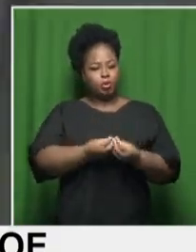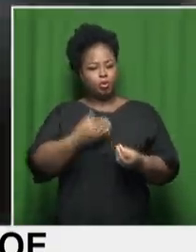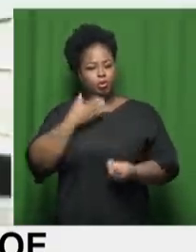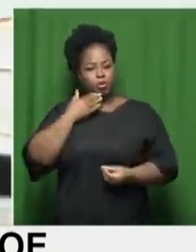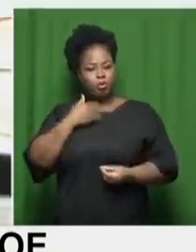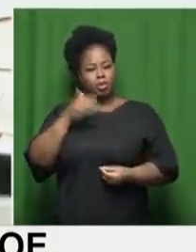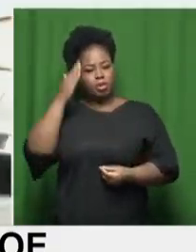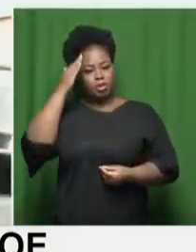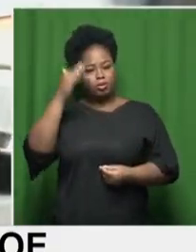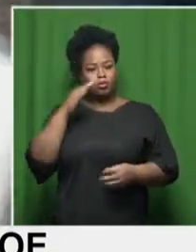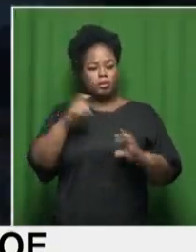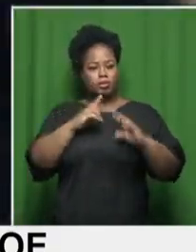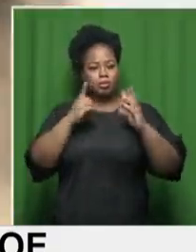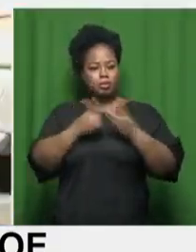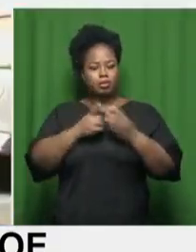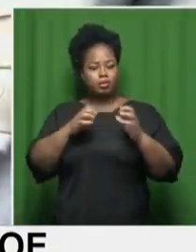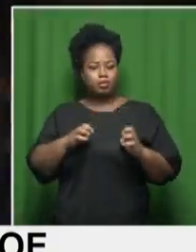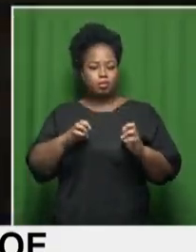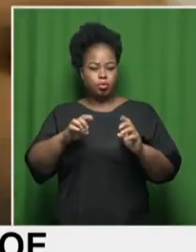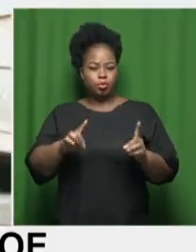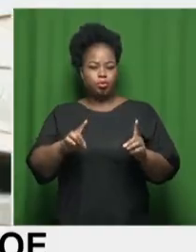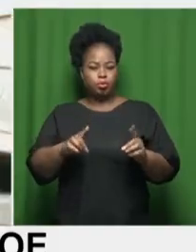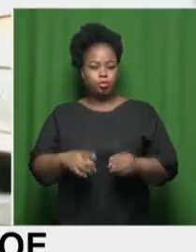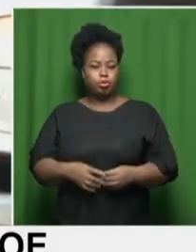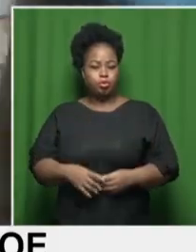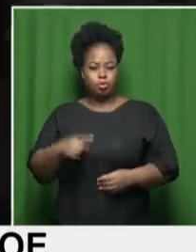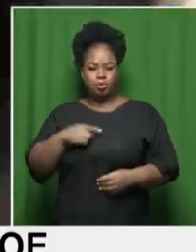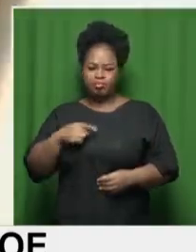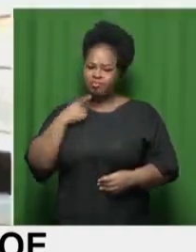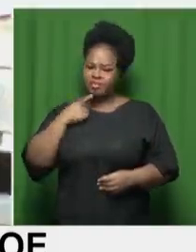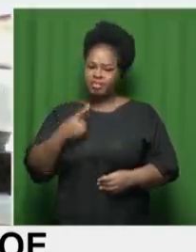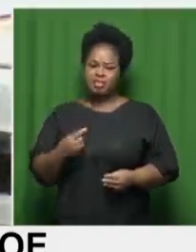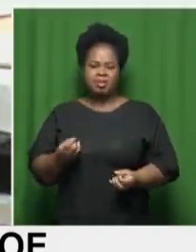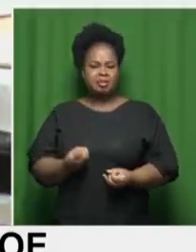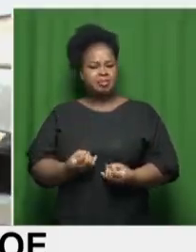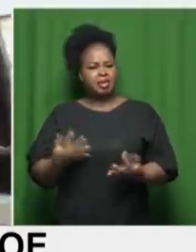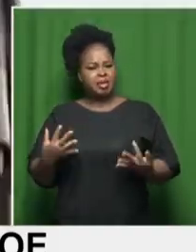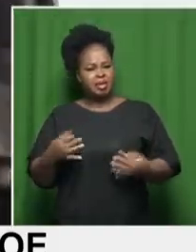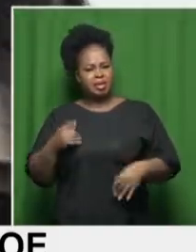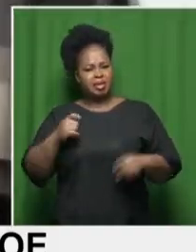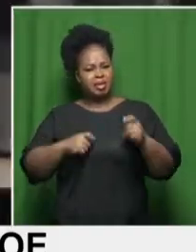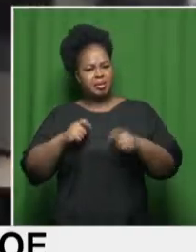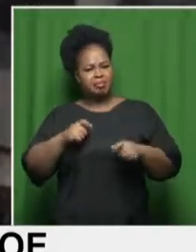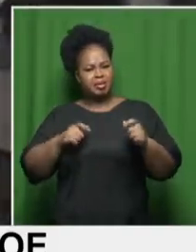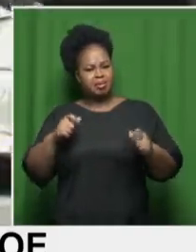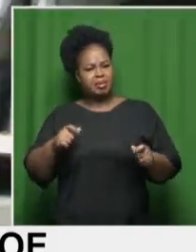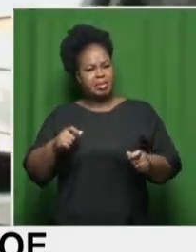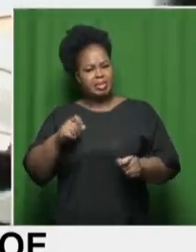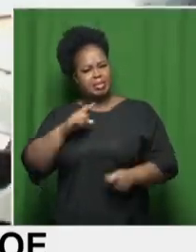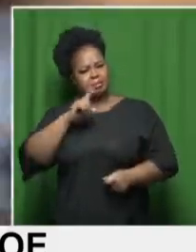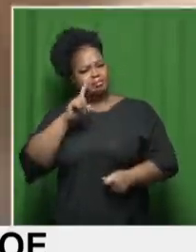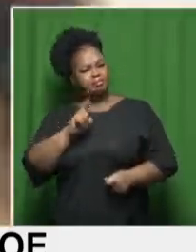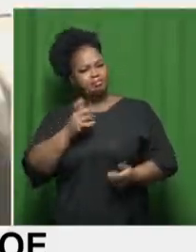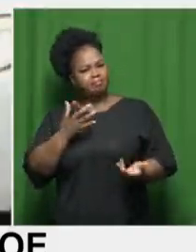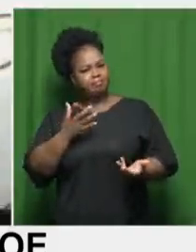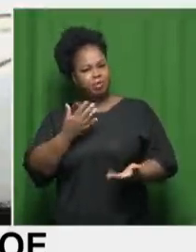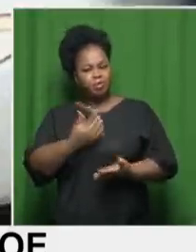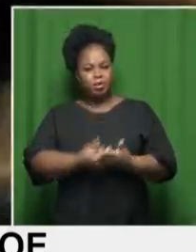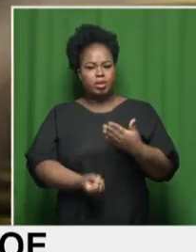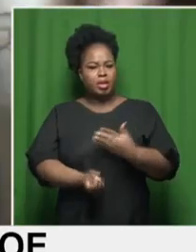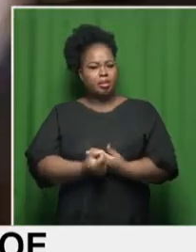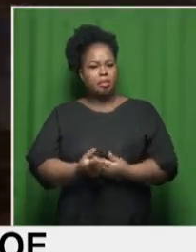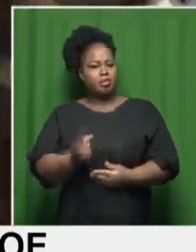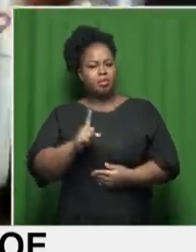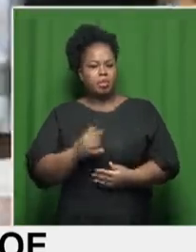of the Department of Education, because he said many people were asking that what is going to happen